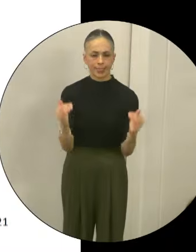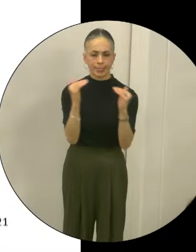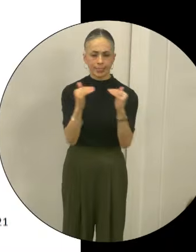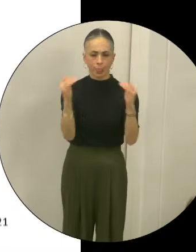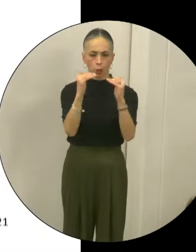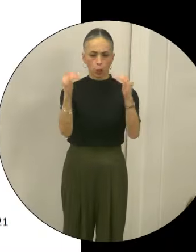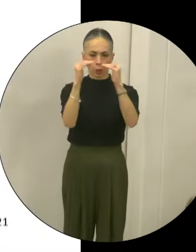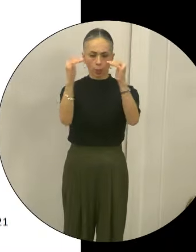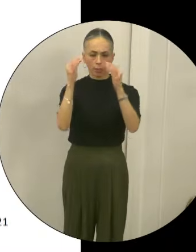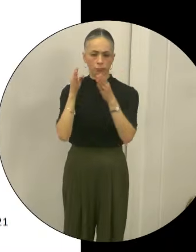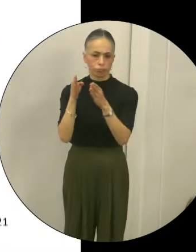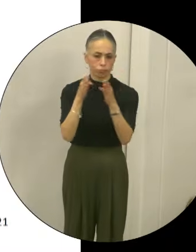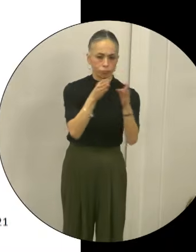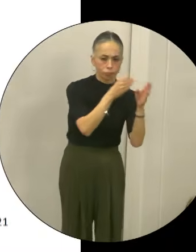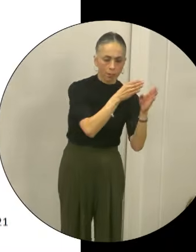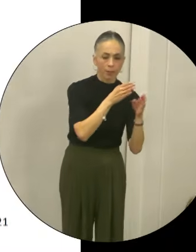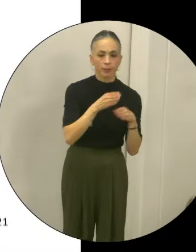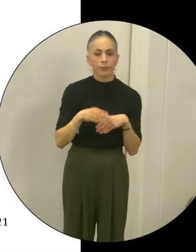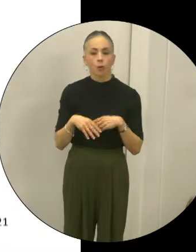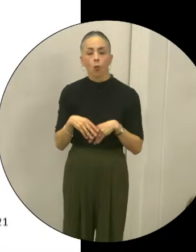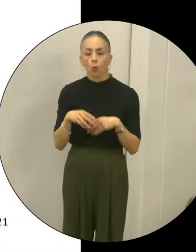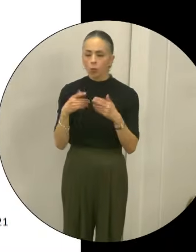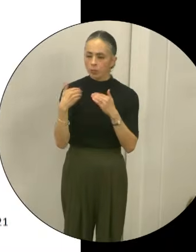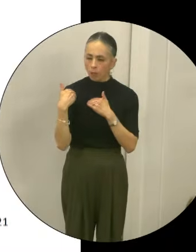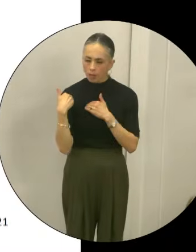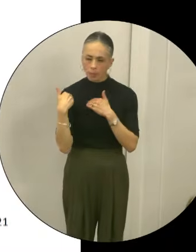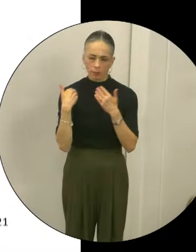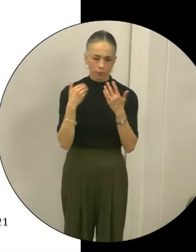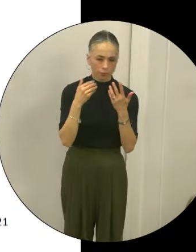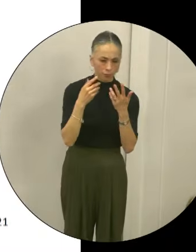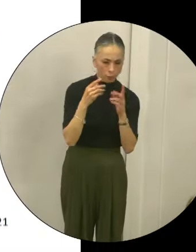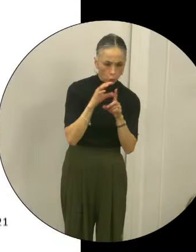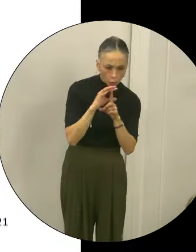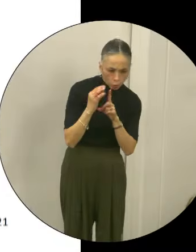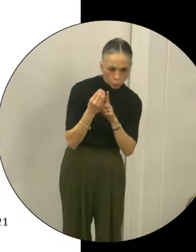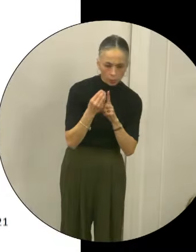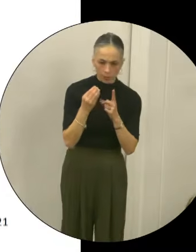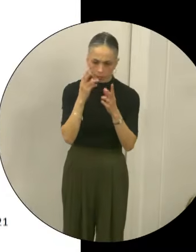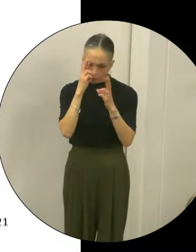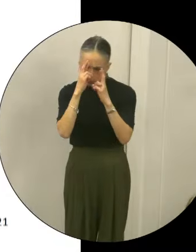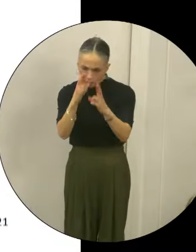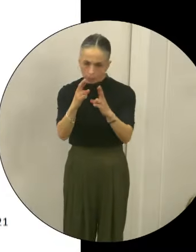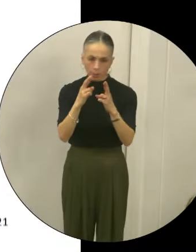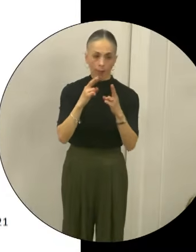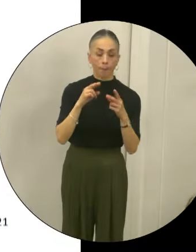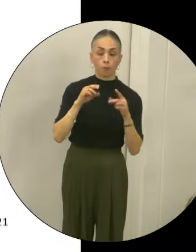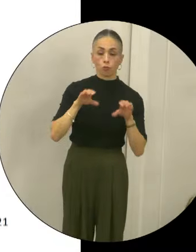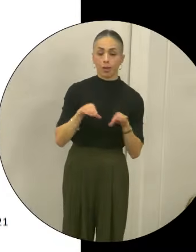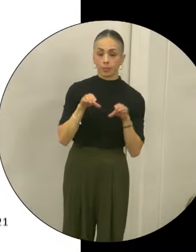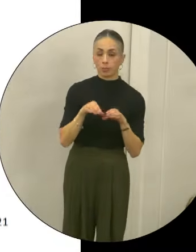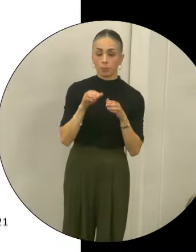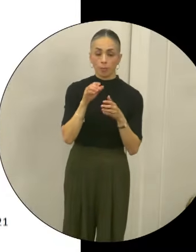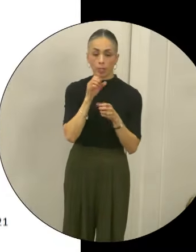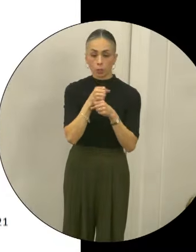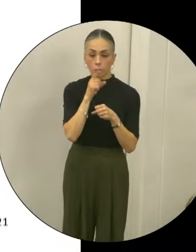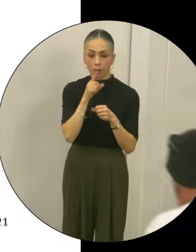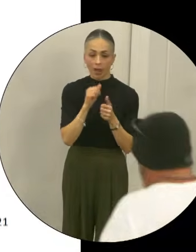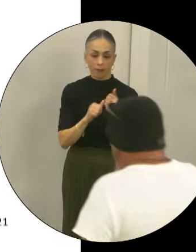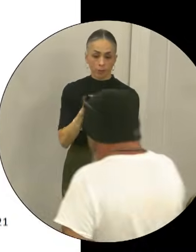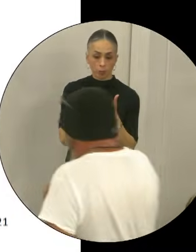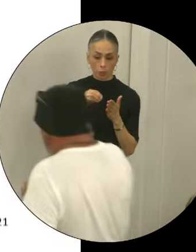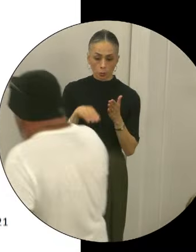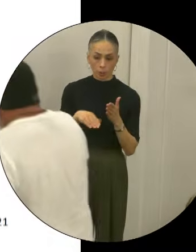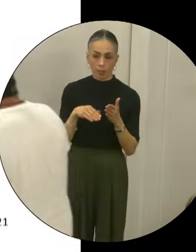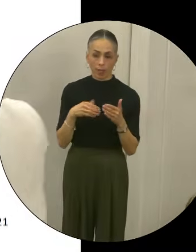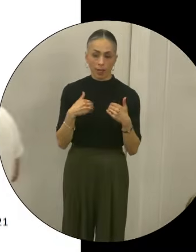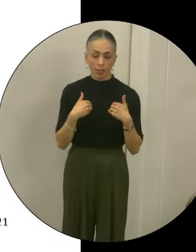prioritizes restorative and culturally responsive practices to ensure every student and every family feels a sense of belonging, along